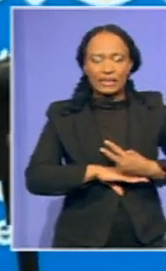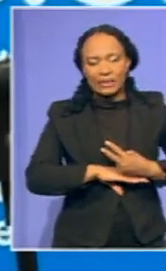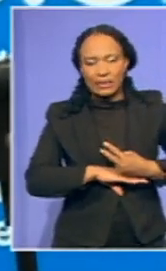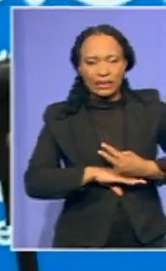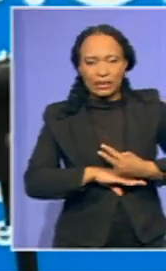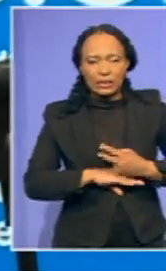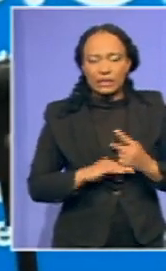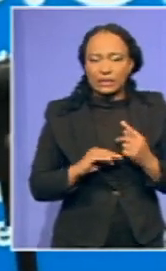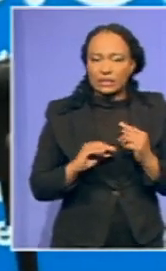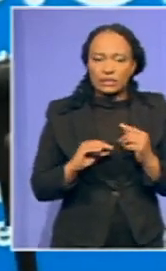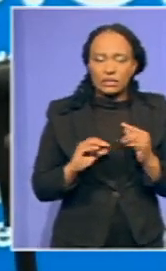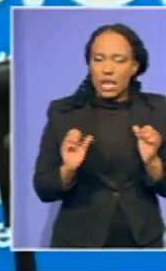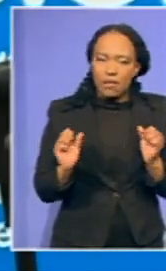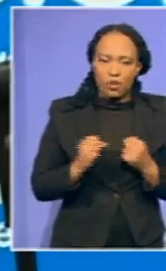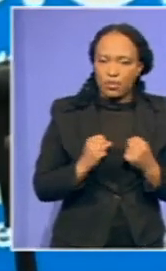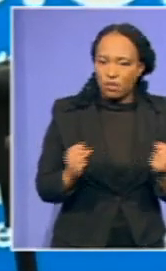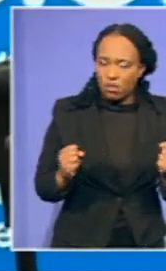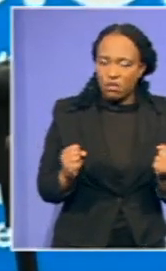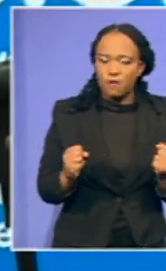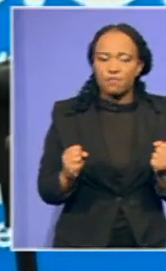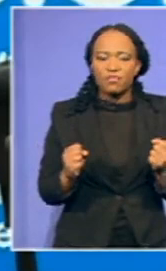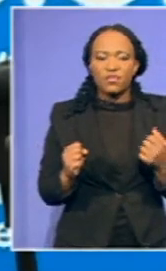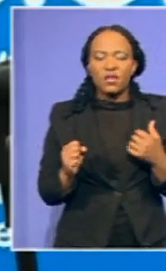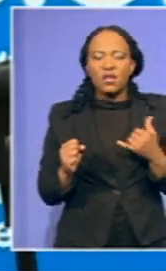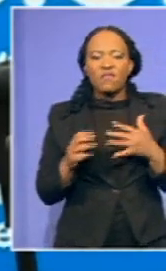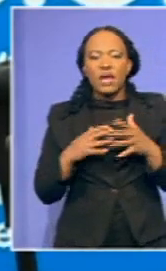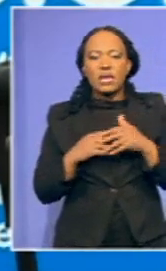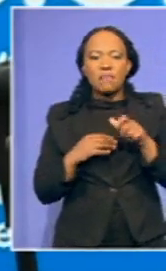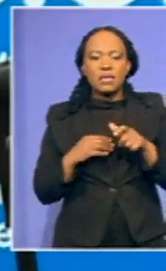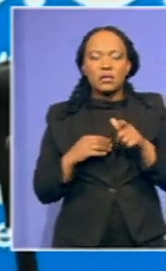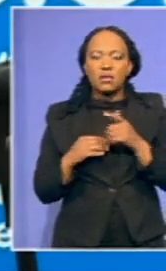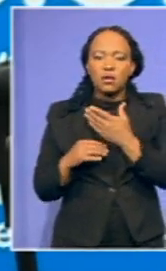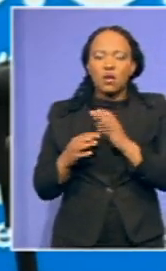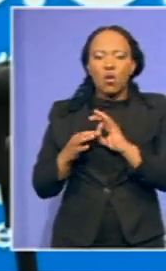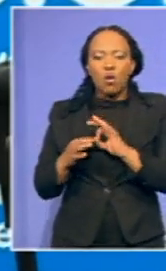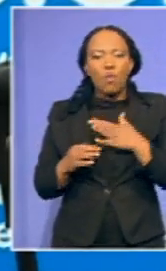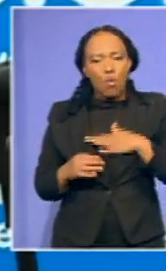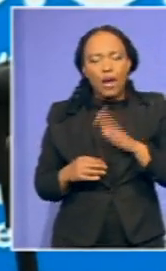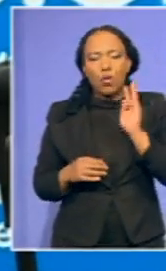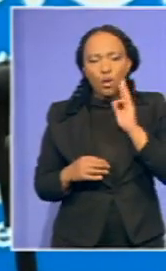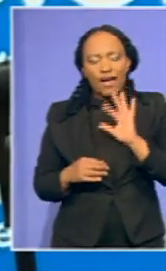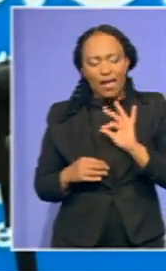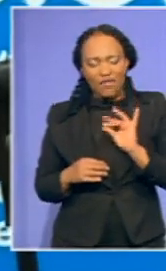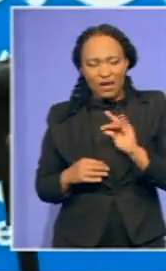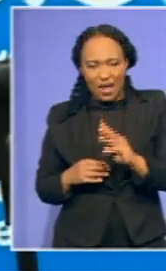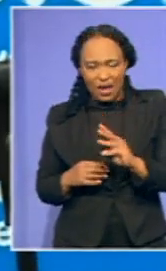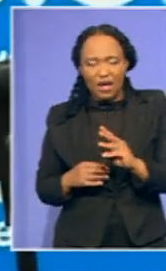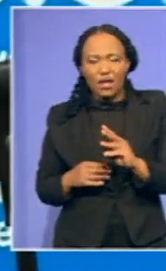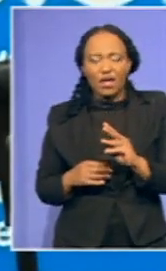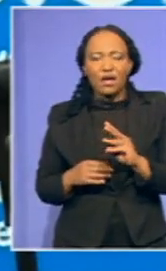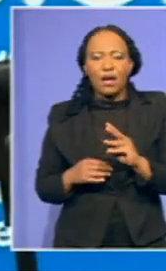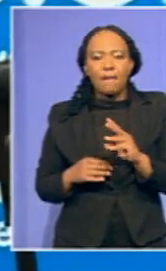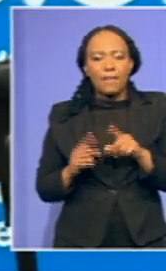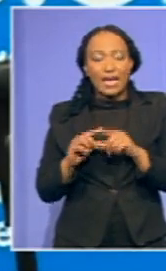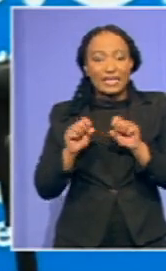do understand that from any person sitting at home is desirable to have water every day, but unfortunately we can push